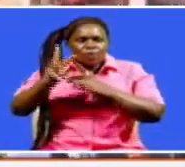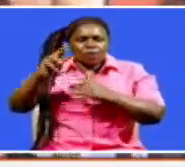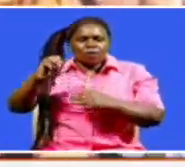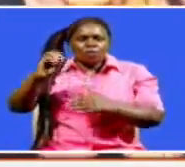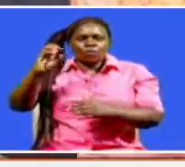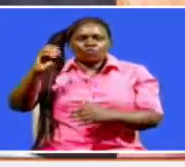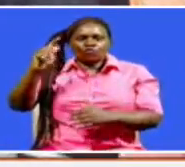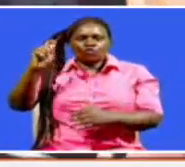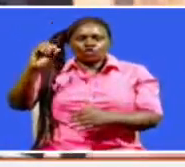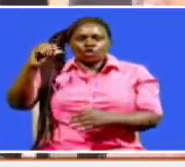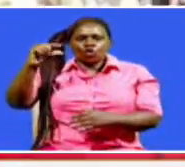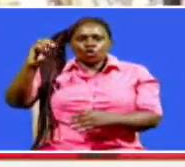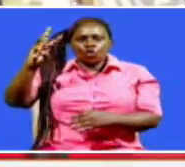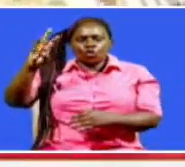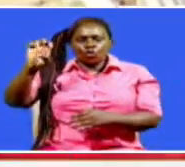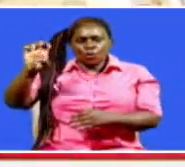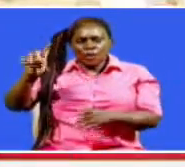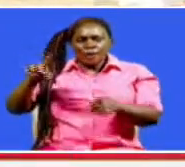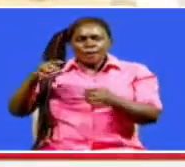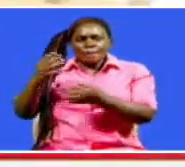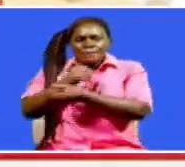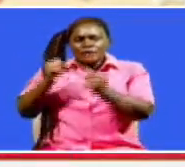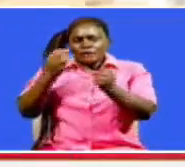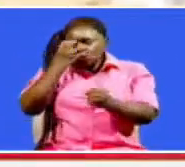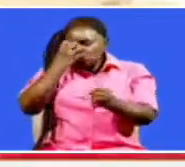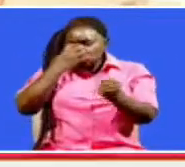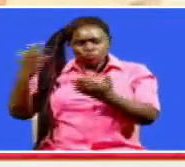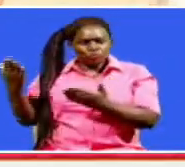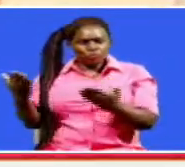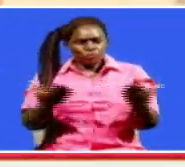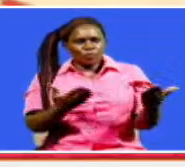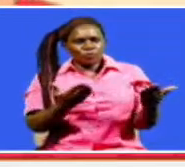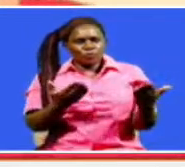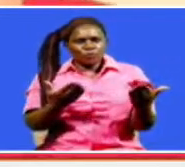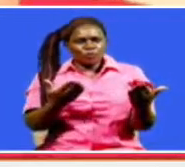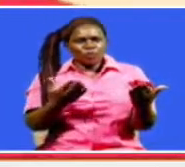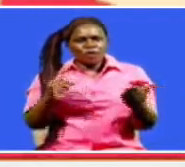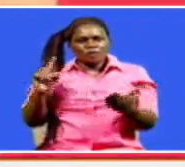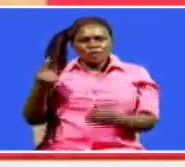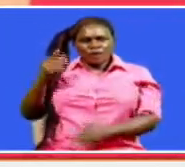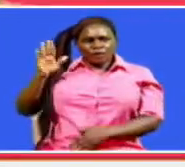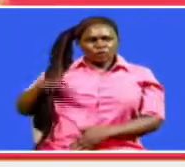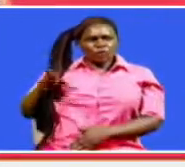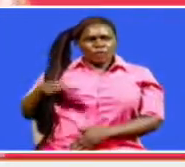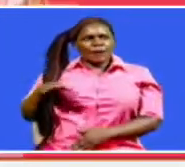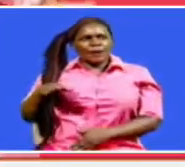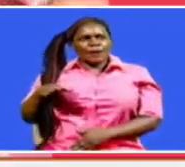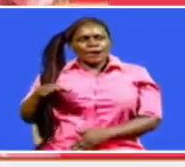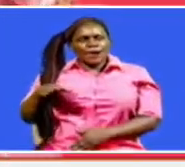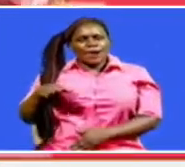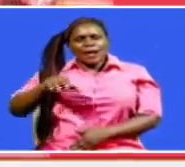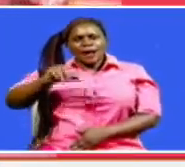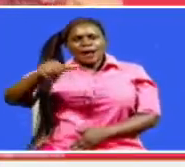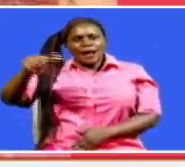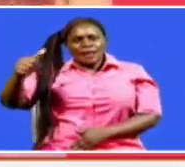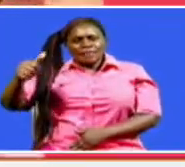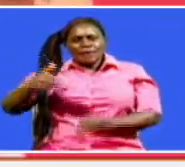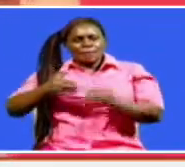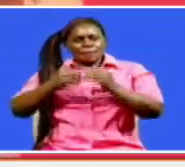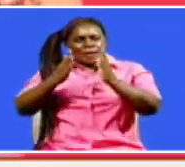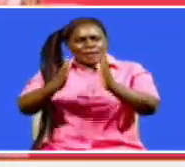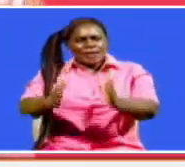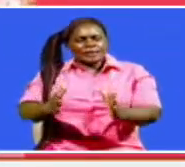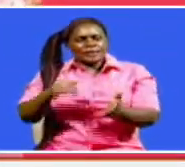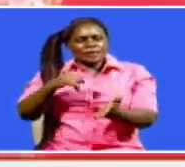Naval Base, where they were received by President William Ruto, together with First Lady Rachel Ruto and other dignitaries,